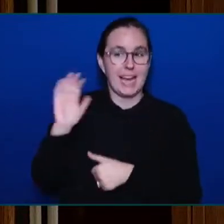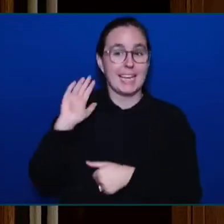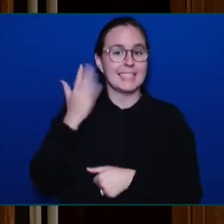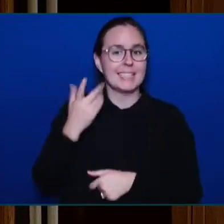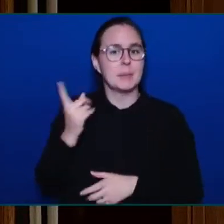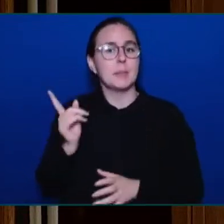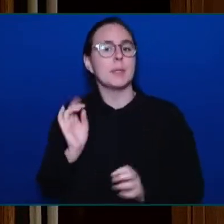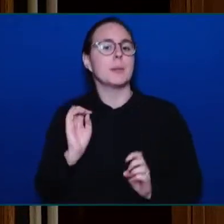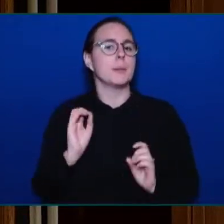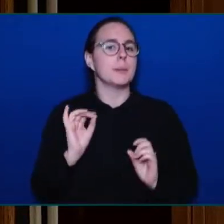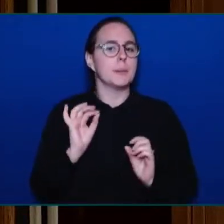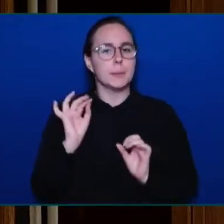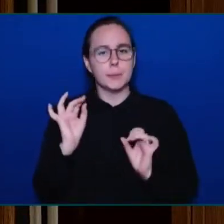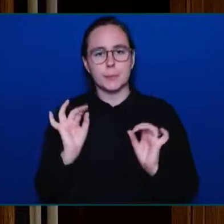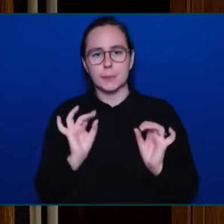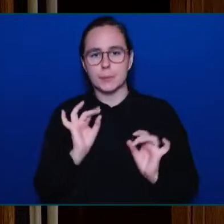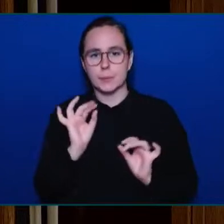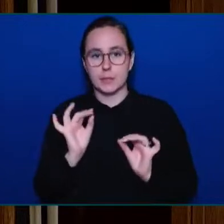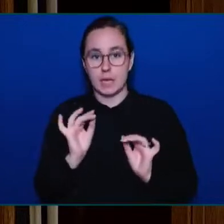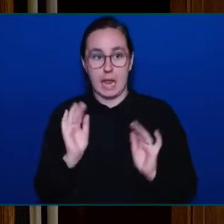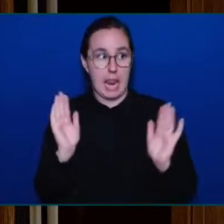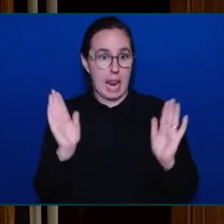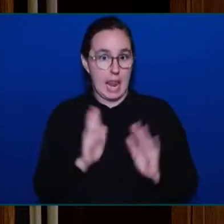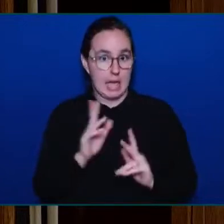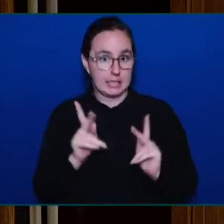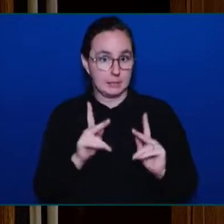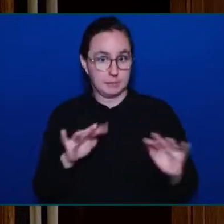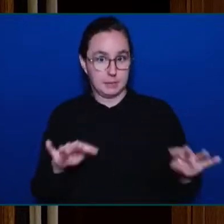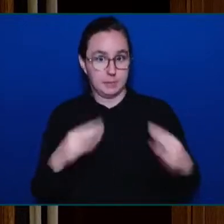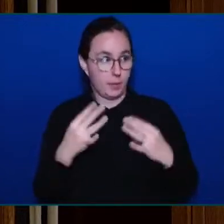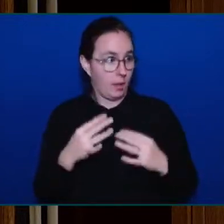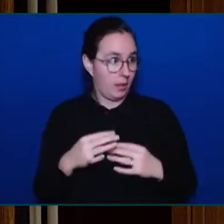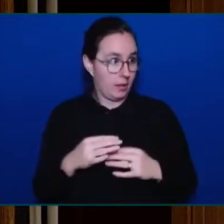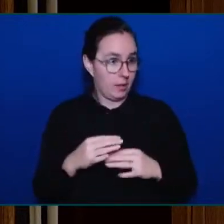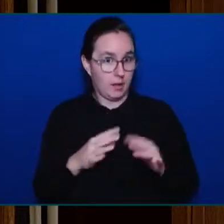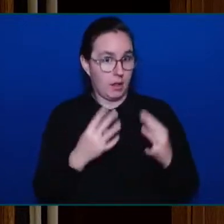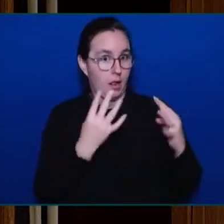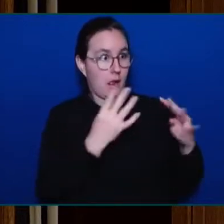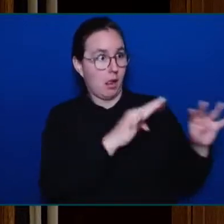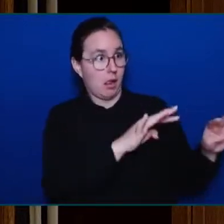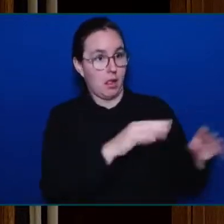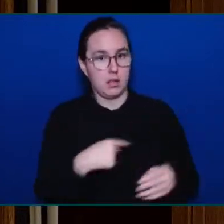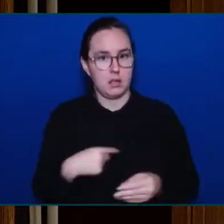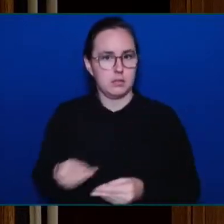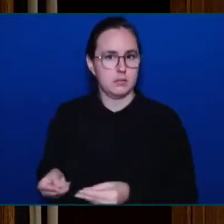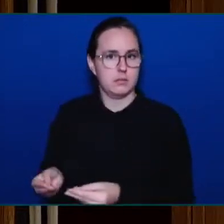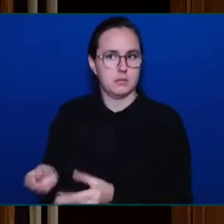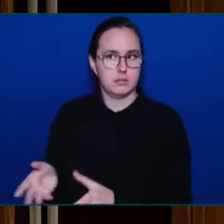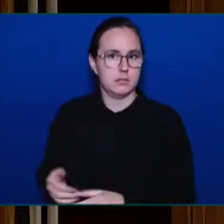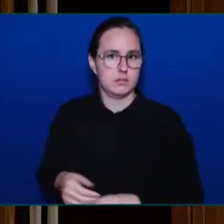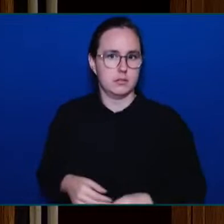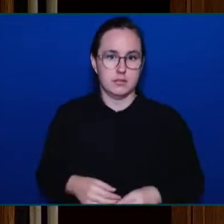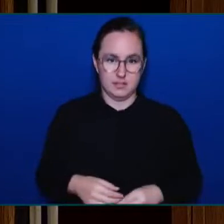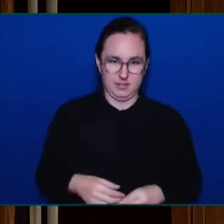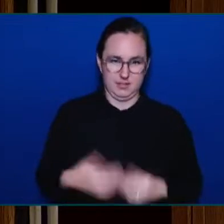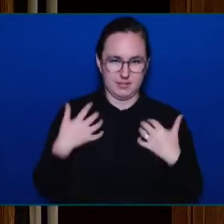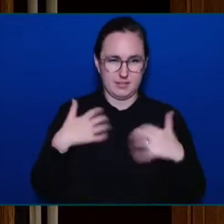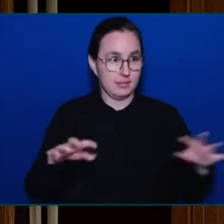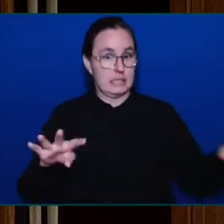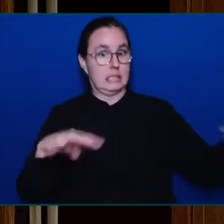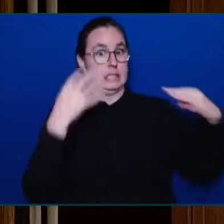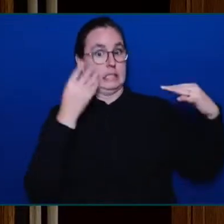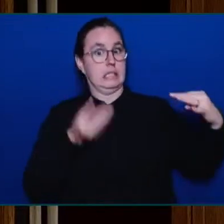paying attention. So let me ask this. The Minister insists that the report's coming. Well, which holiday long weekend is he going to release it on?